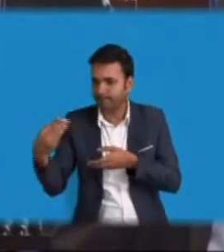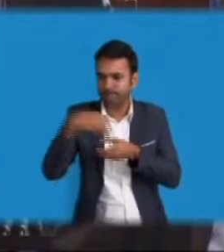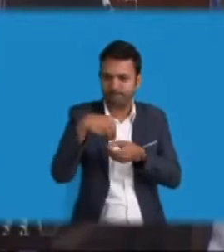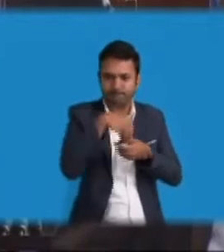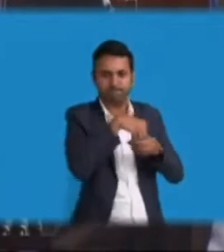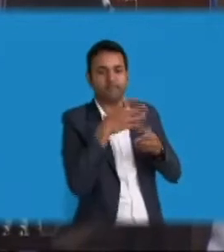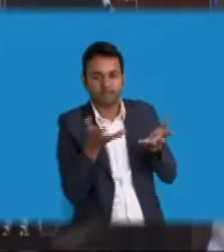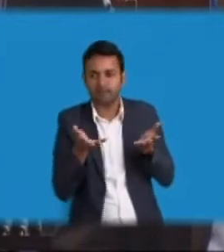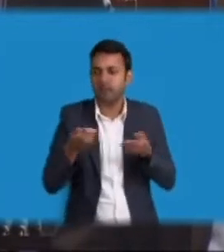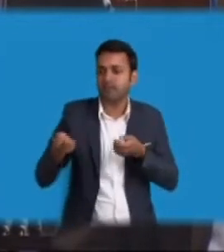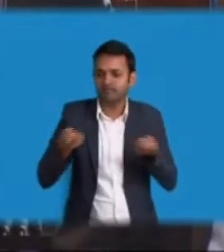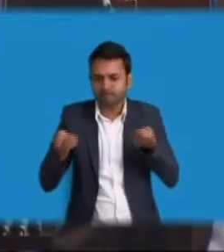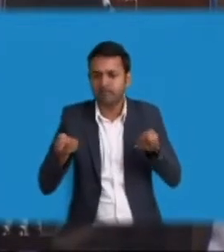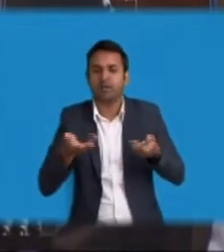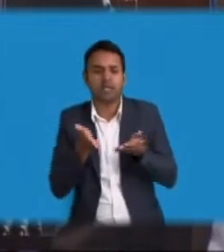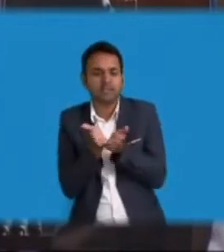The endless